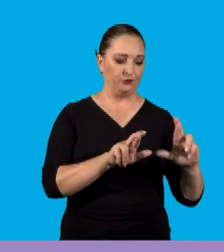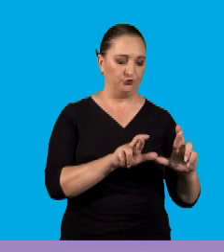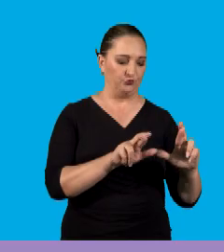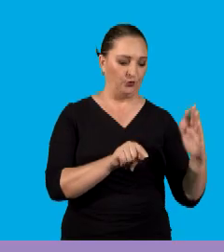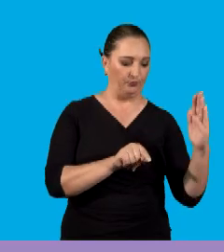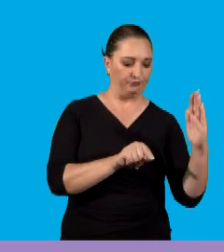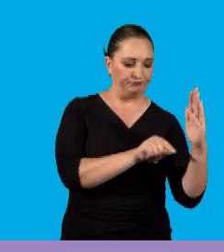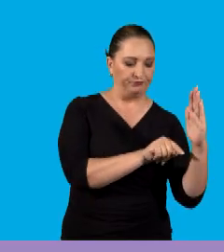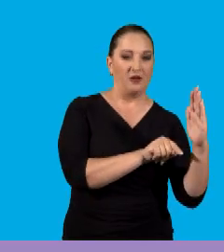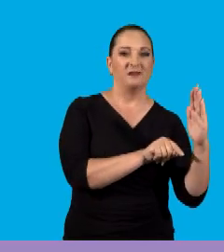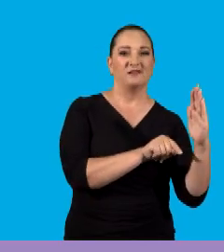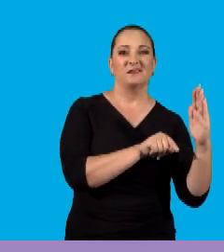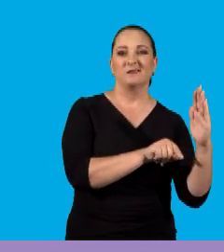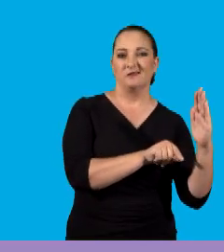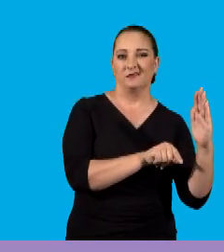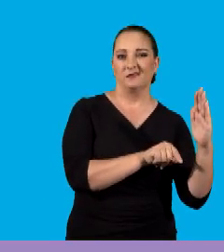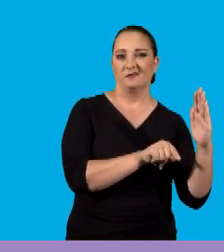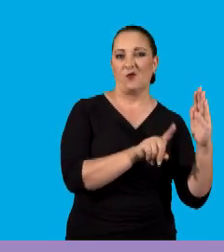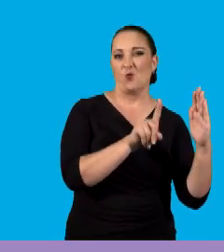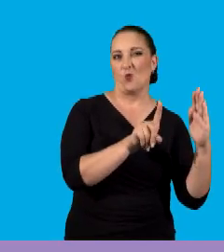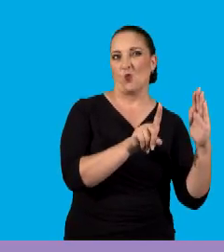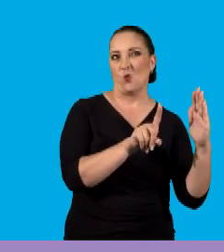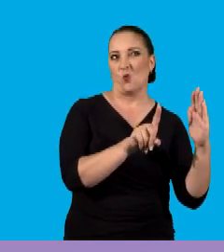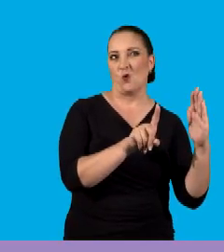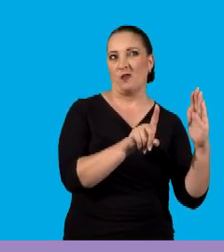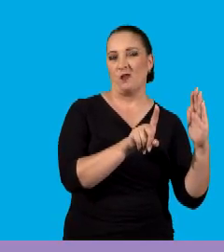say that that meat was perhaps